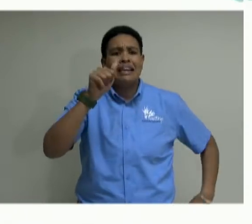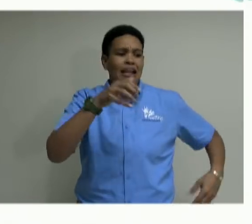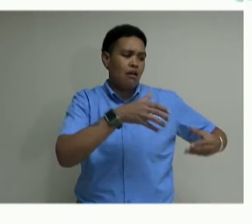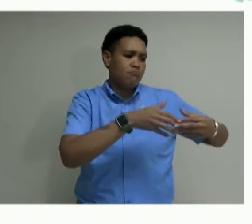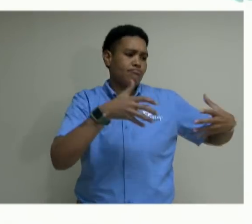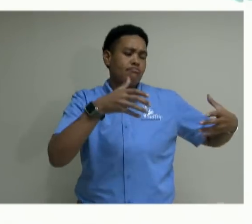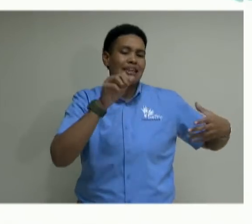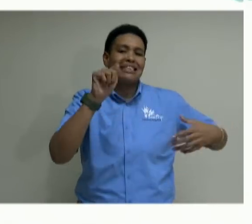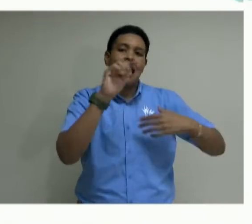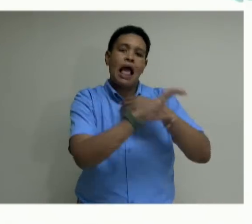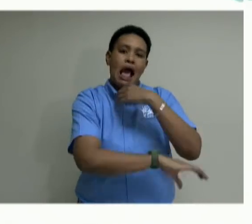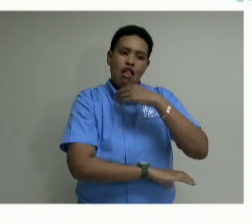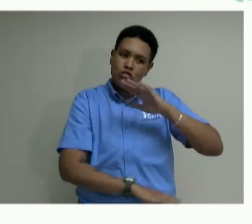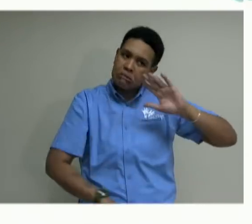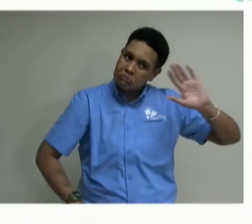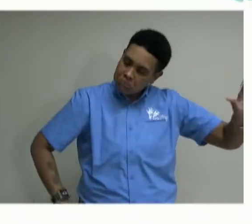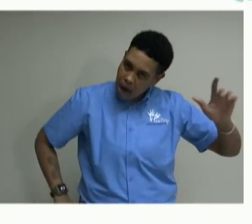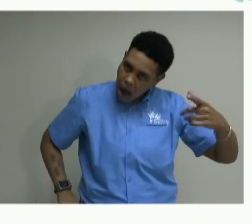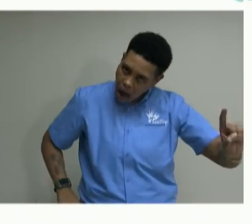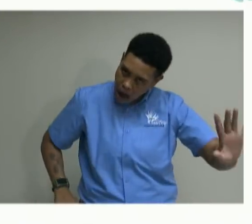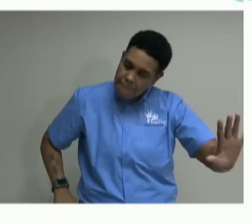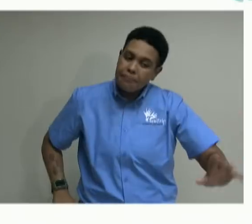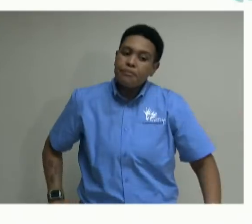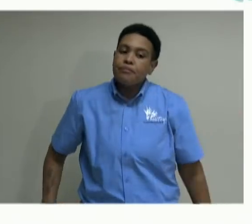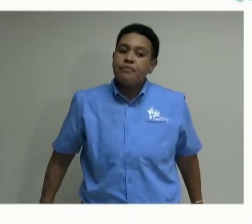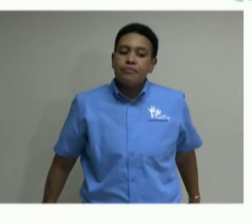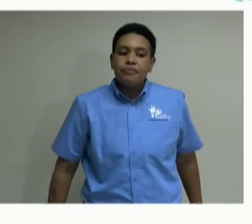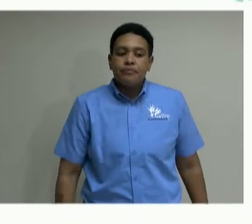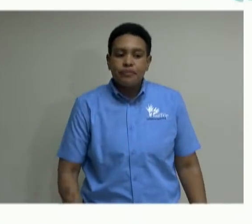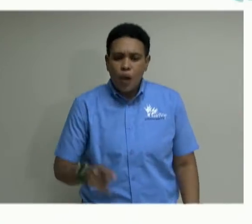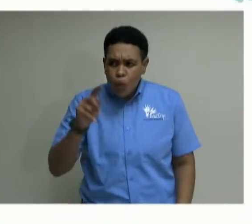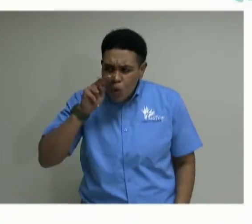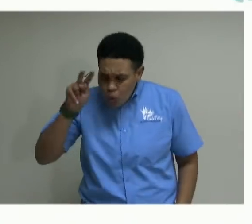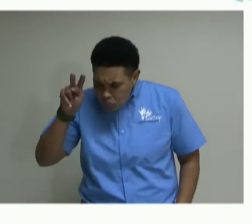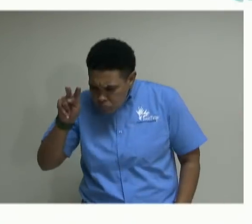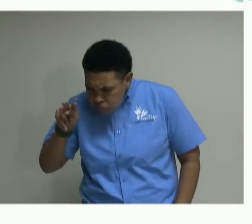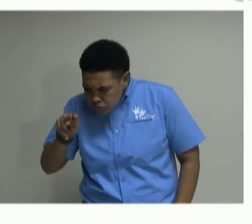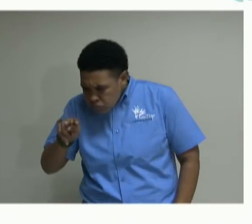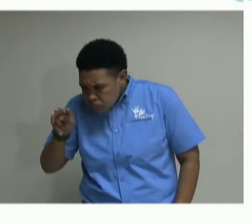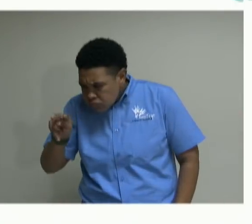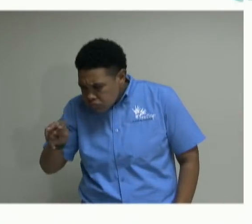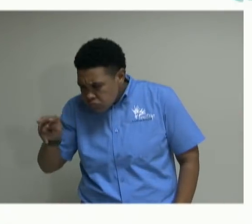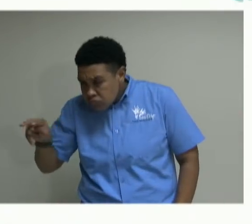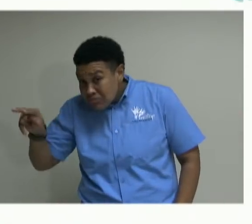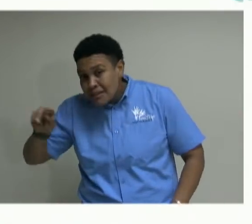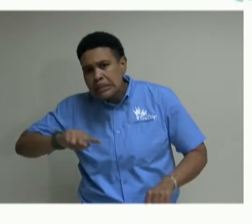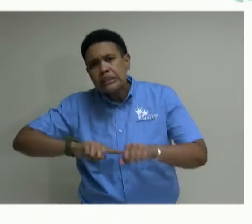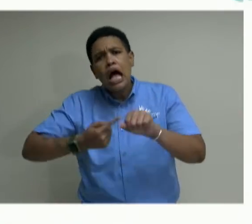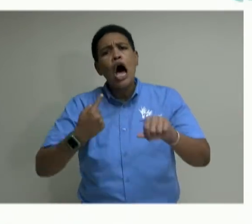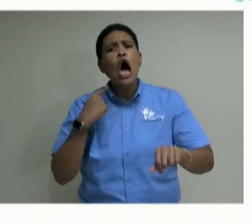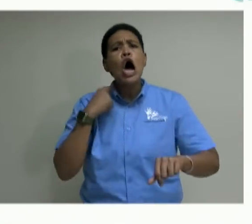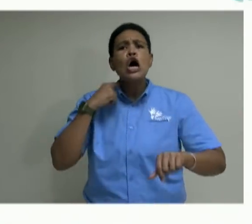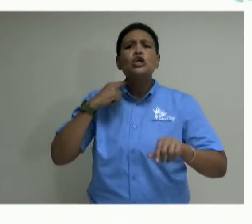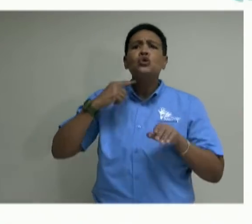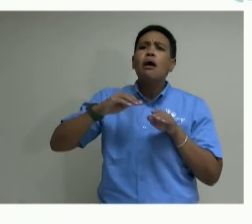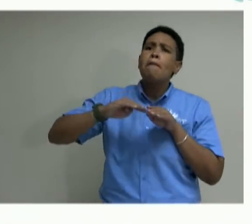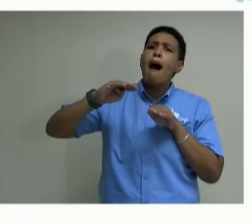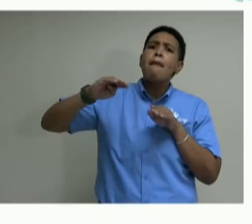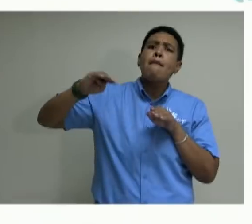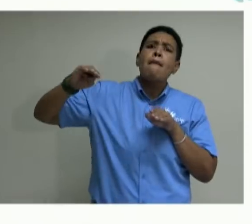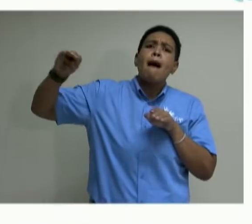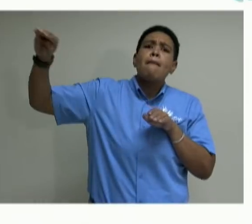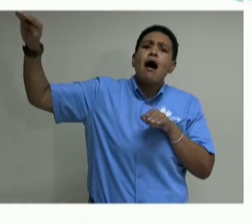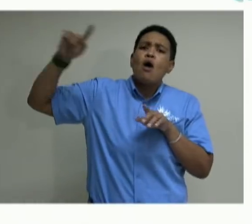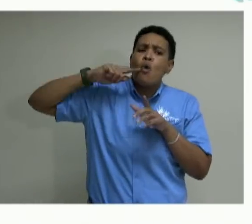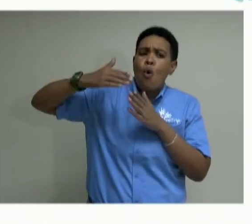Catherine. And we look down here again, and we're starting up in June when we open our